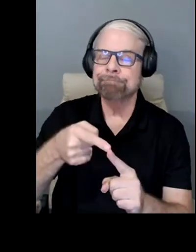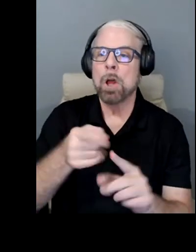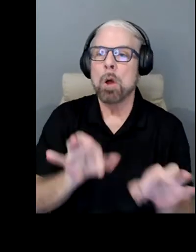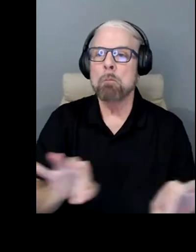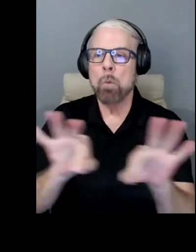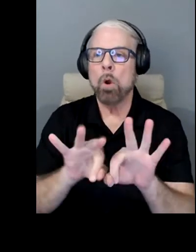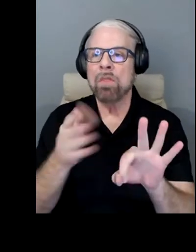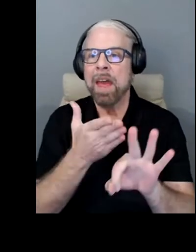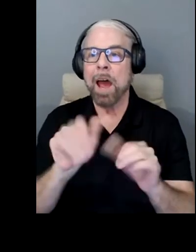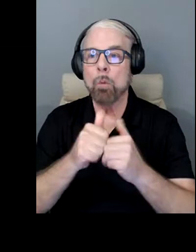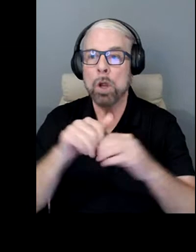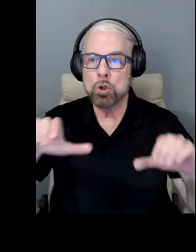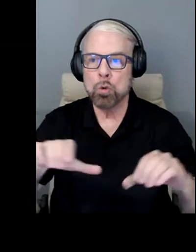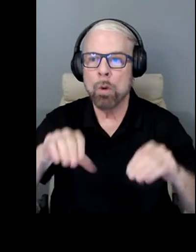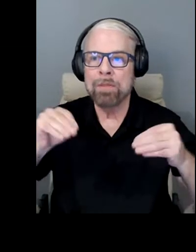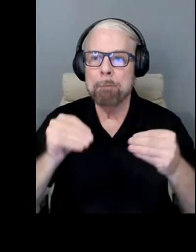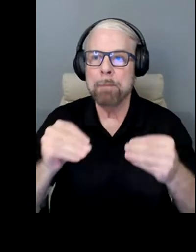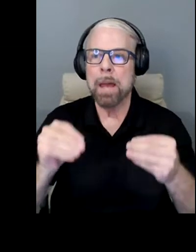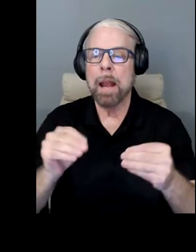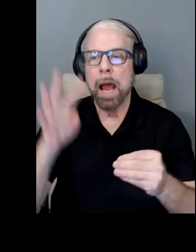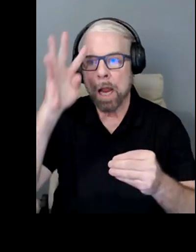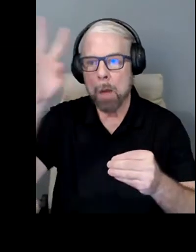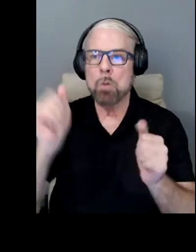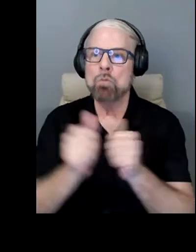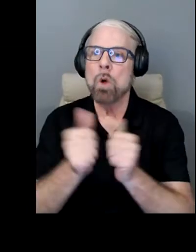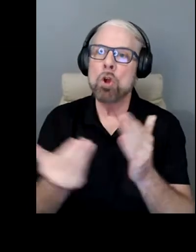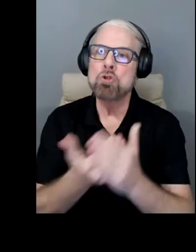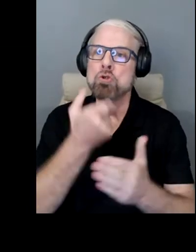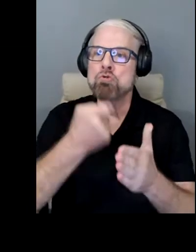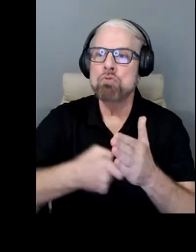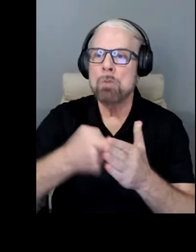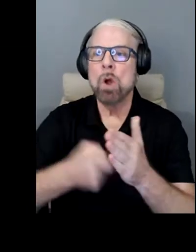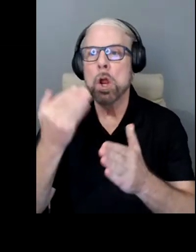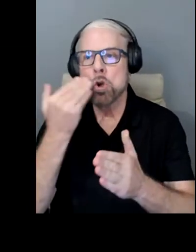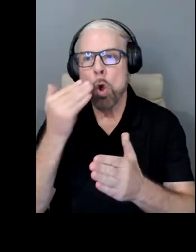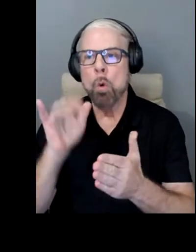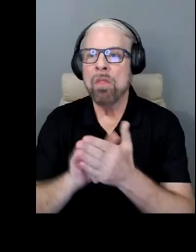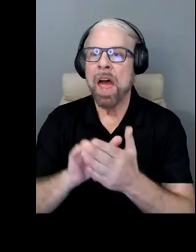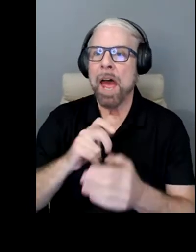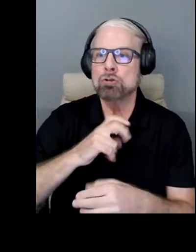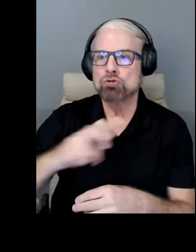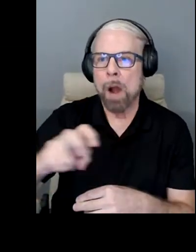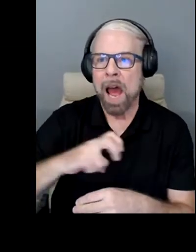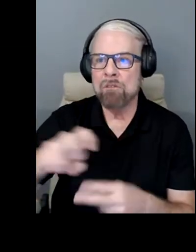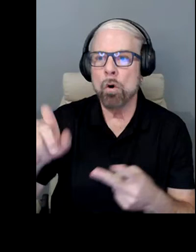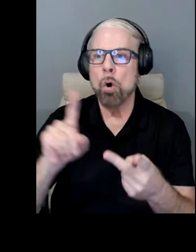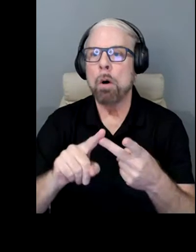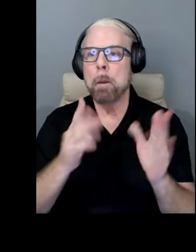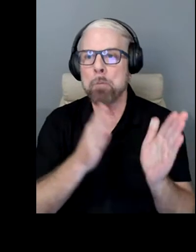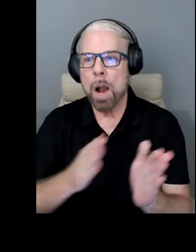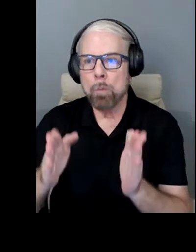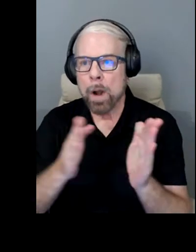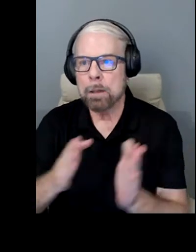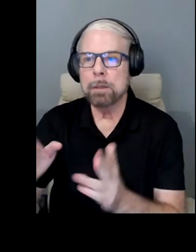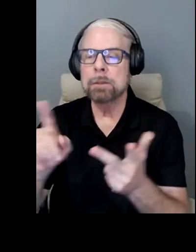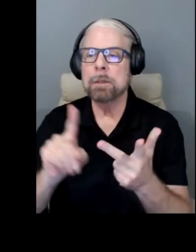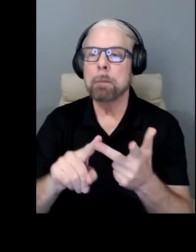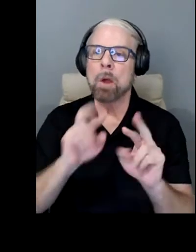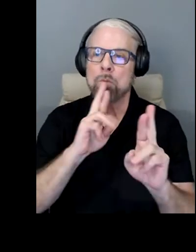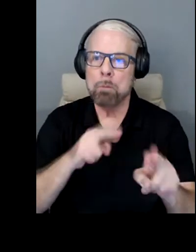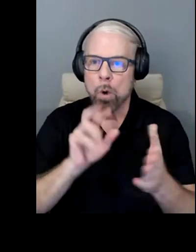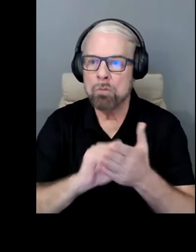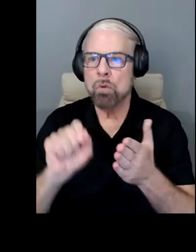do the methodology to come up with new rates, is that we know that travel, preparation, report